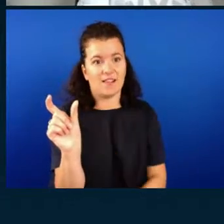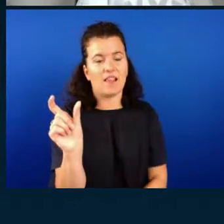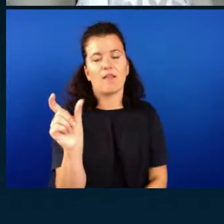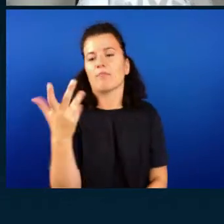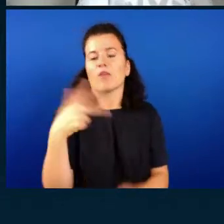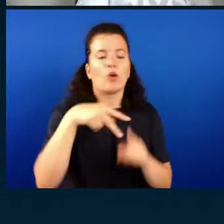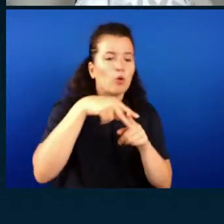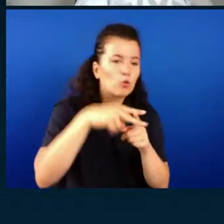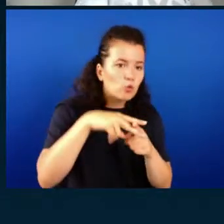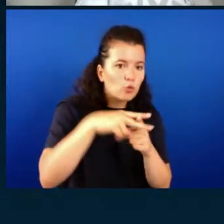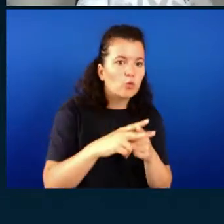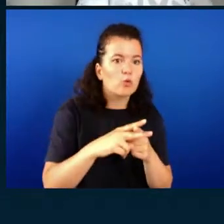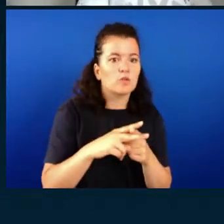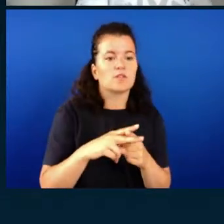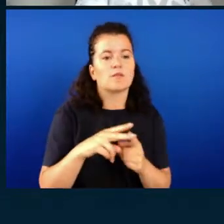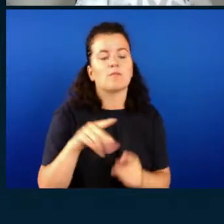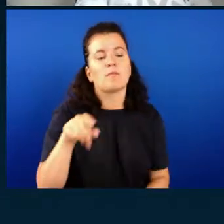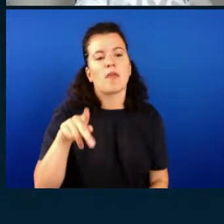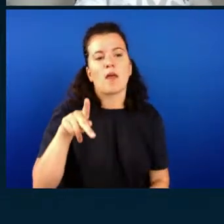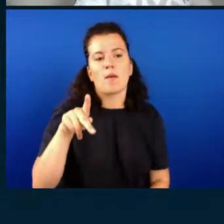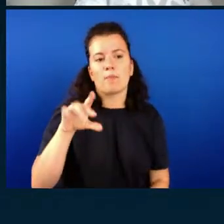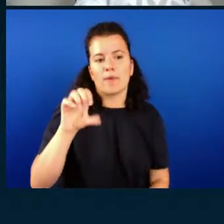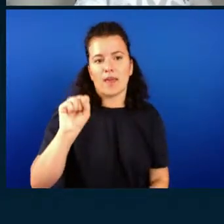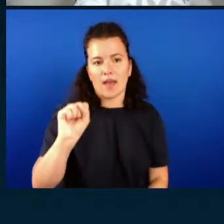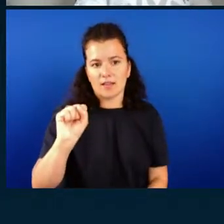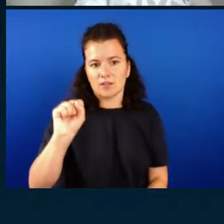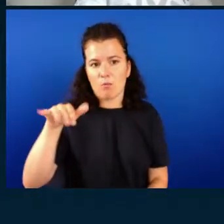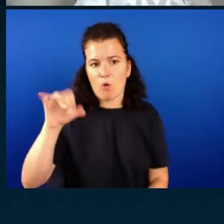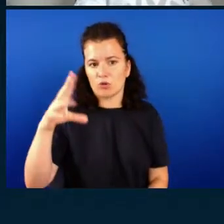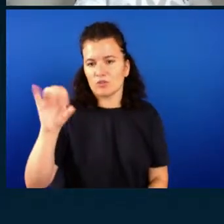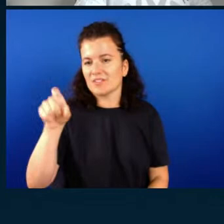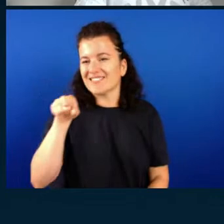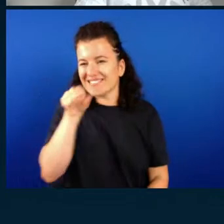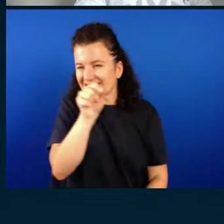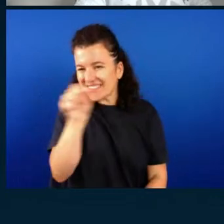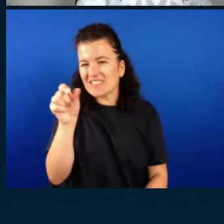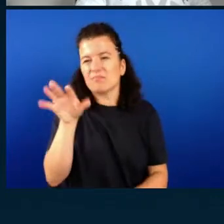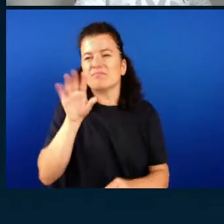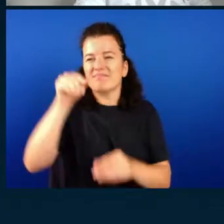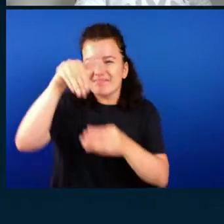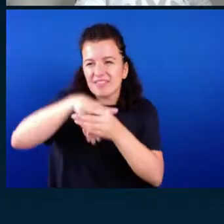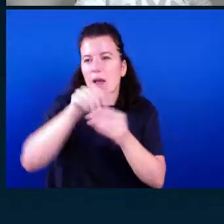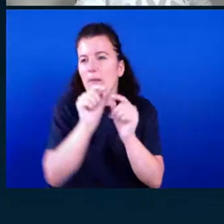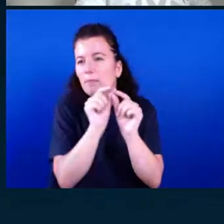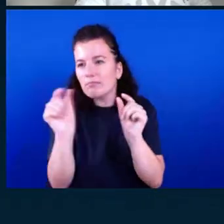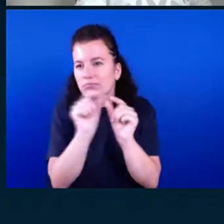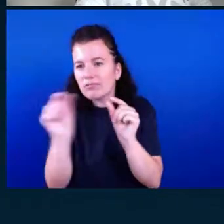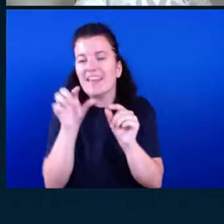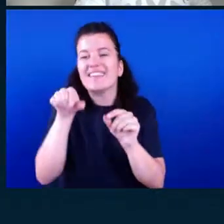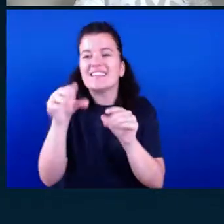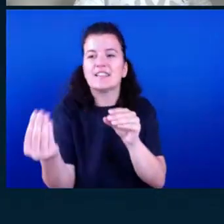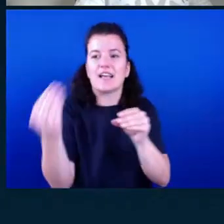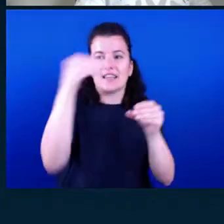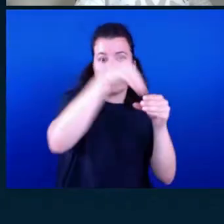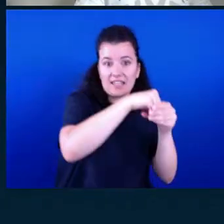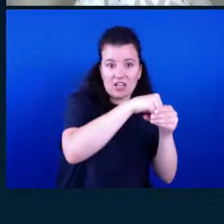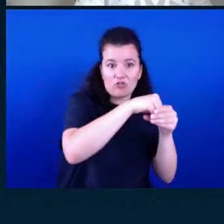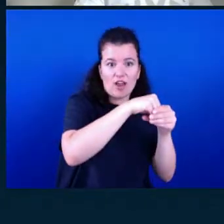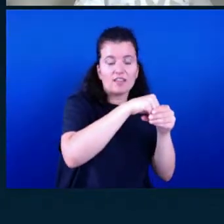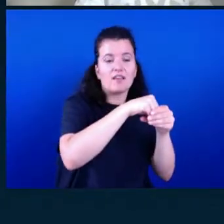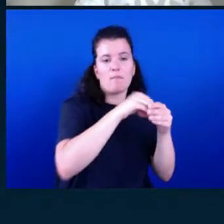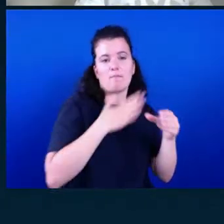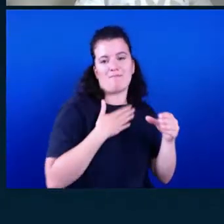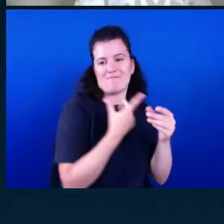tools and SDKs. So PS modules are supporting parts that can be integrated within your